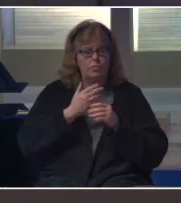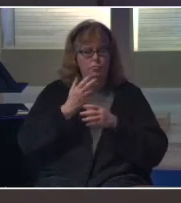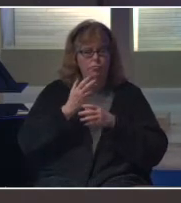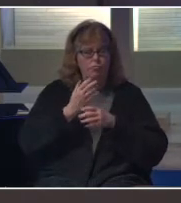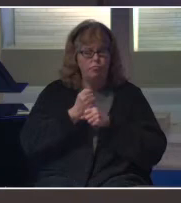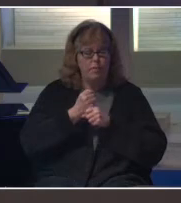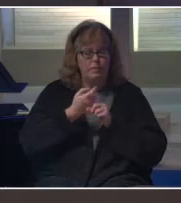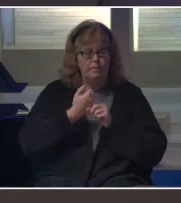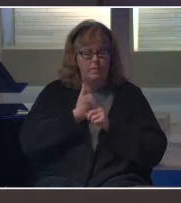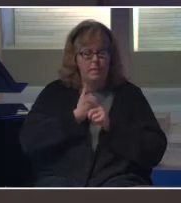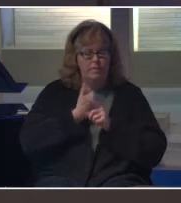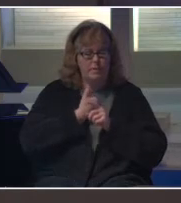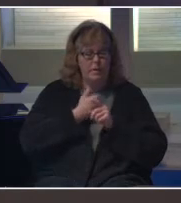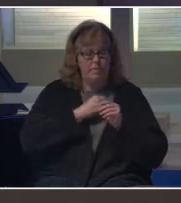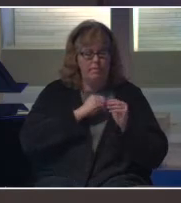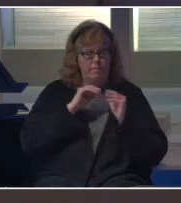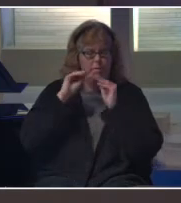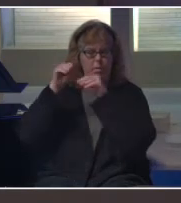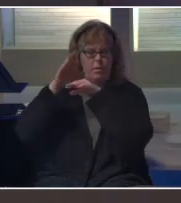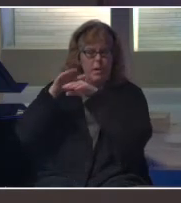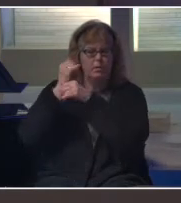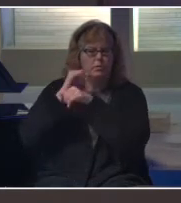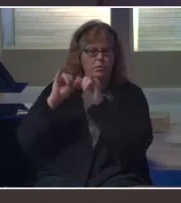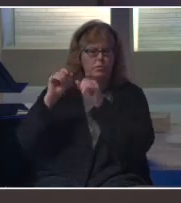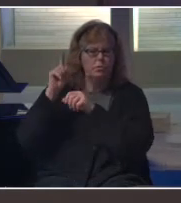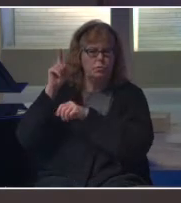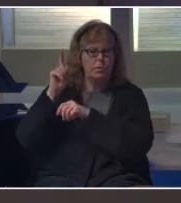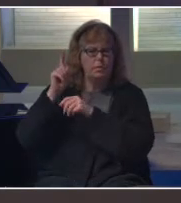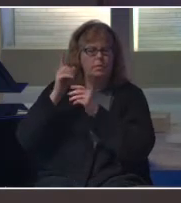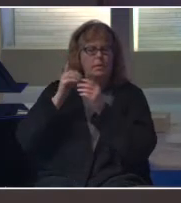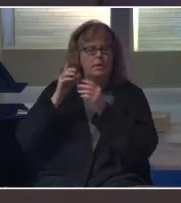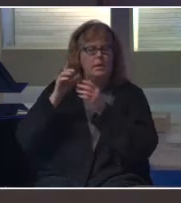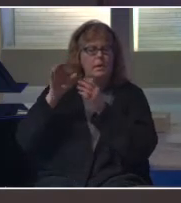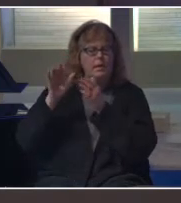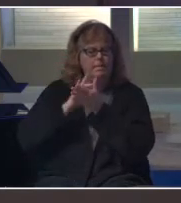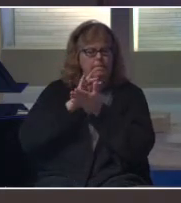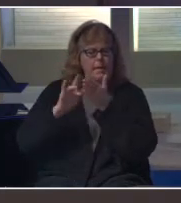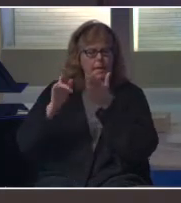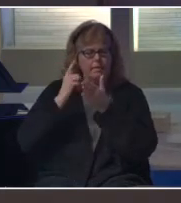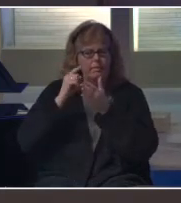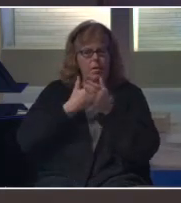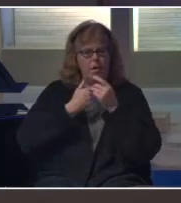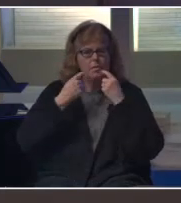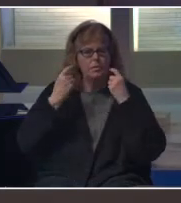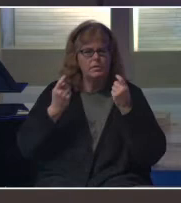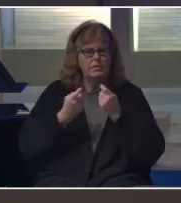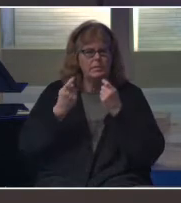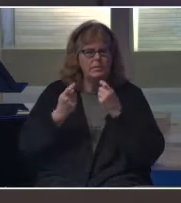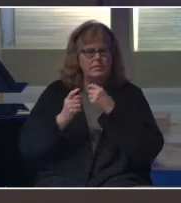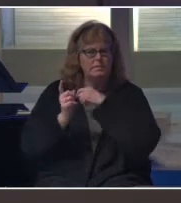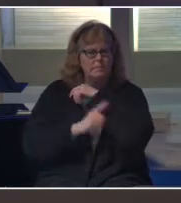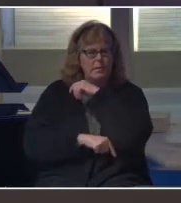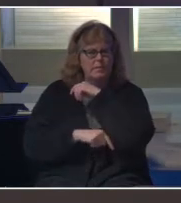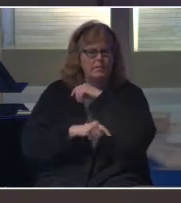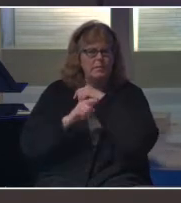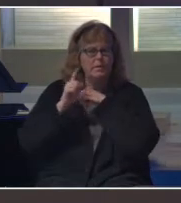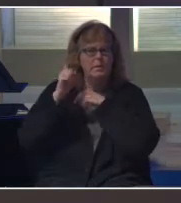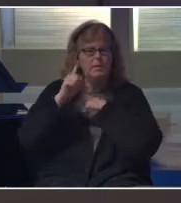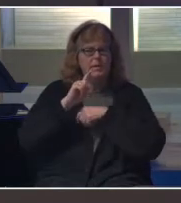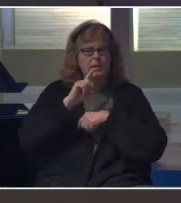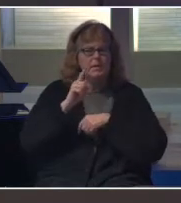ourselves to the person of Yeshua, who paid the penalty for our sins and is